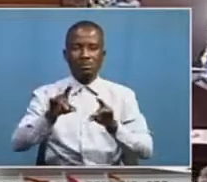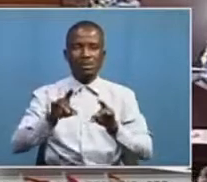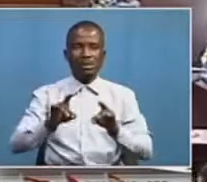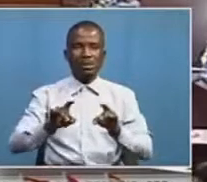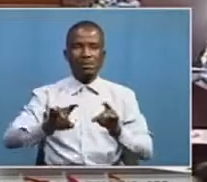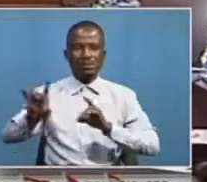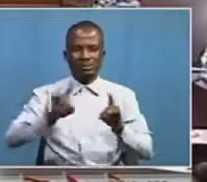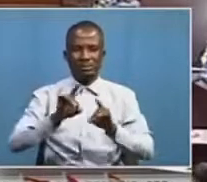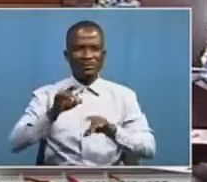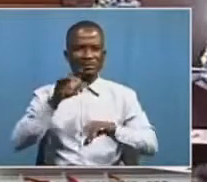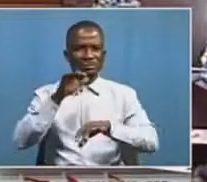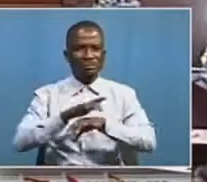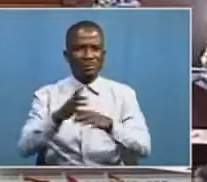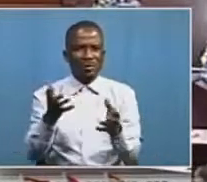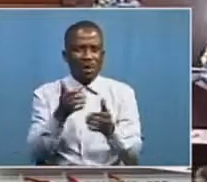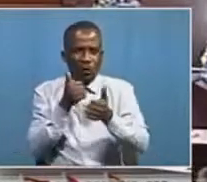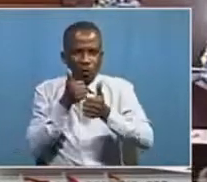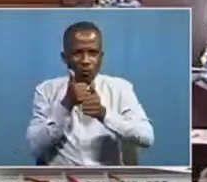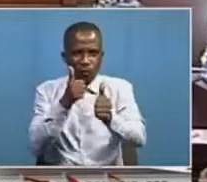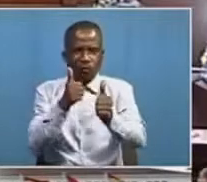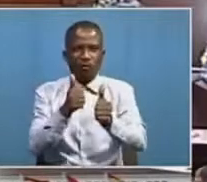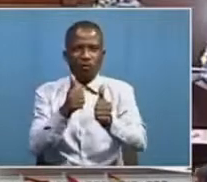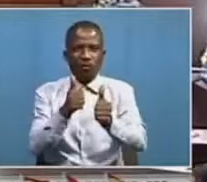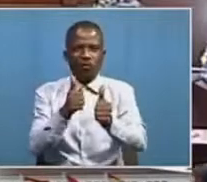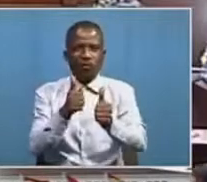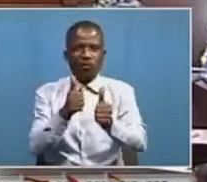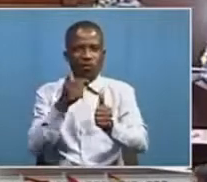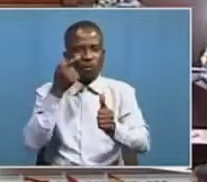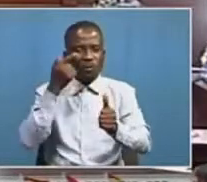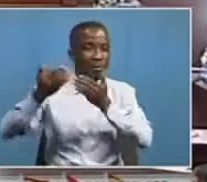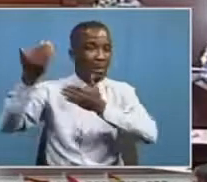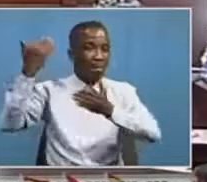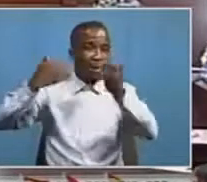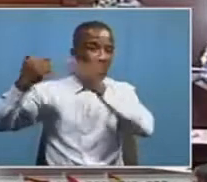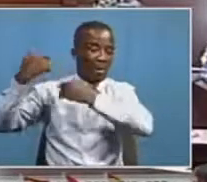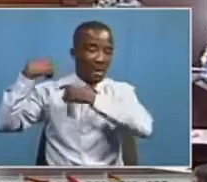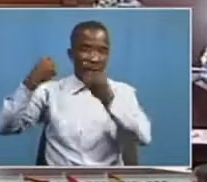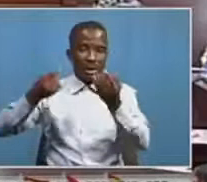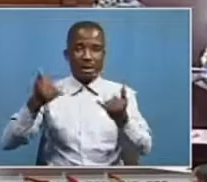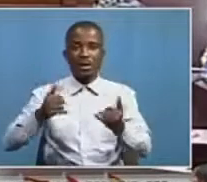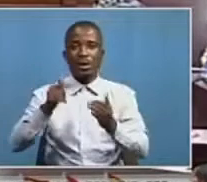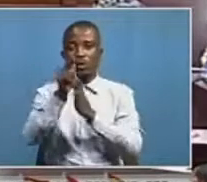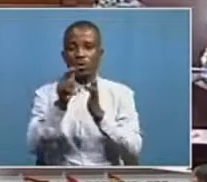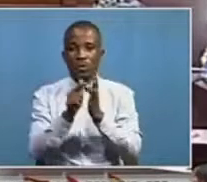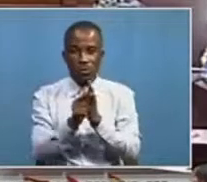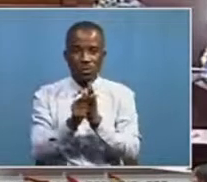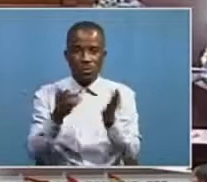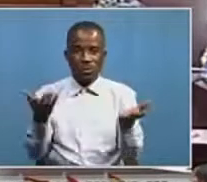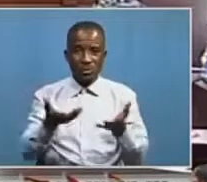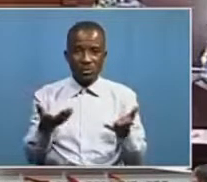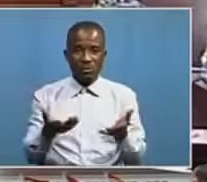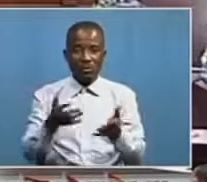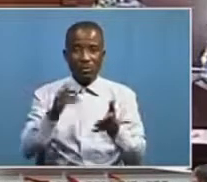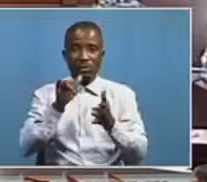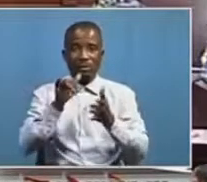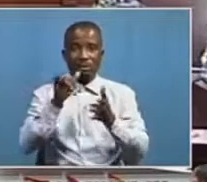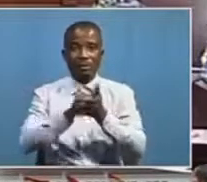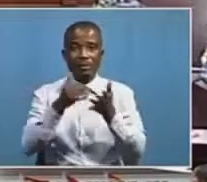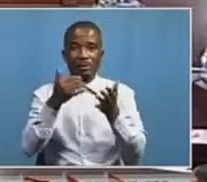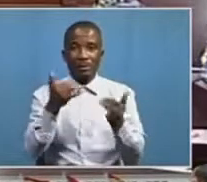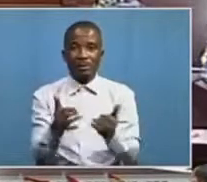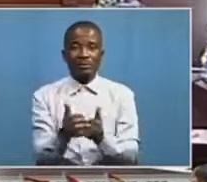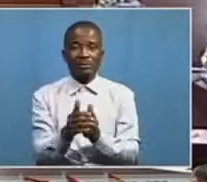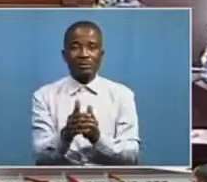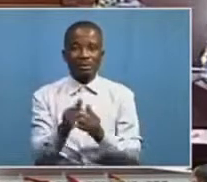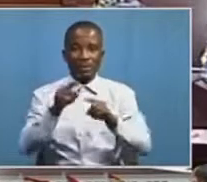unremittingly followed by our courts for decades. By law, therefore, the burden of persuasion on this issue is cast squarely on the